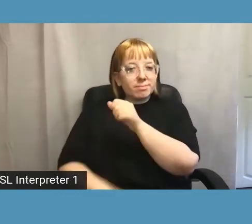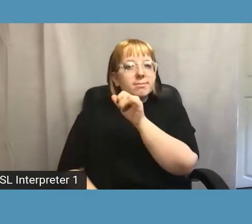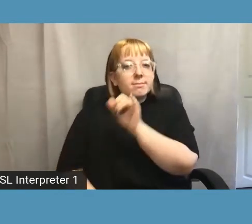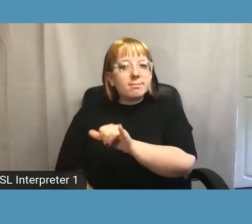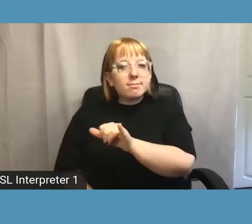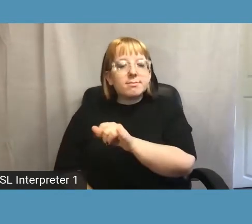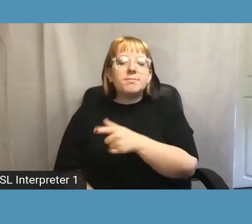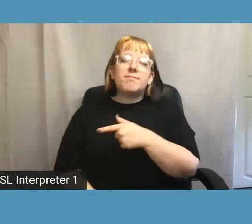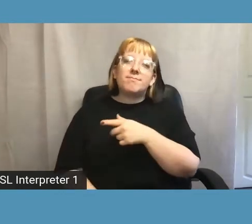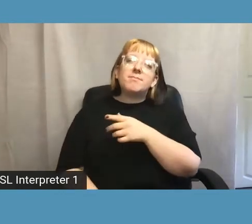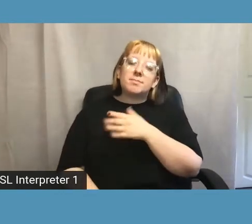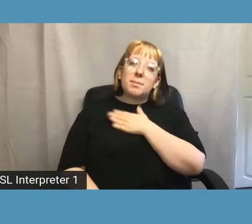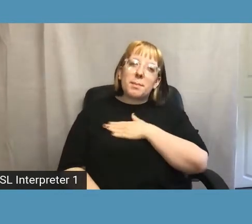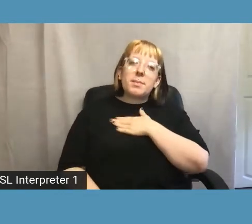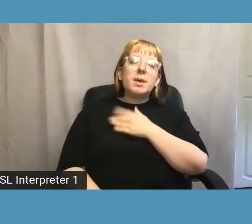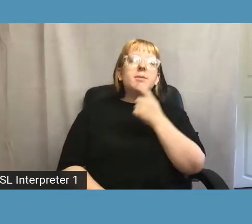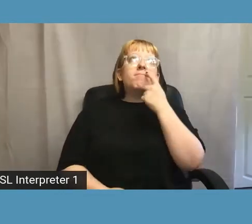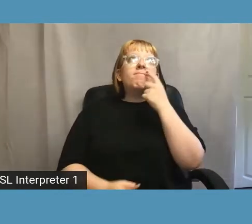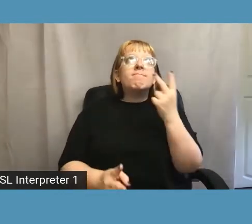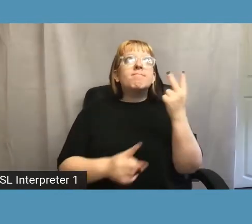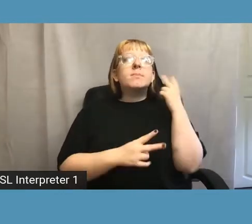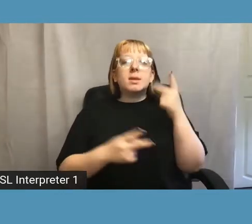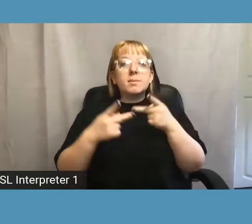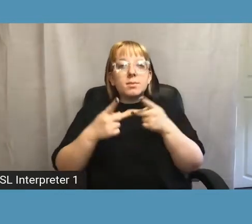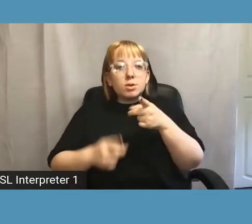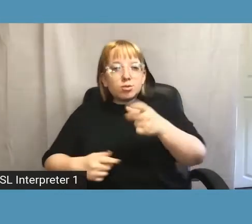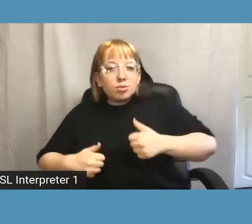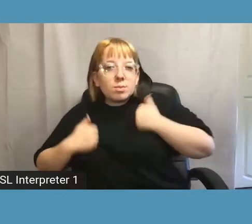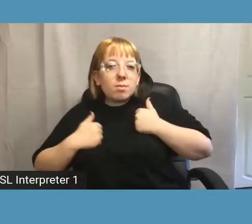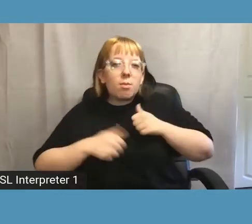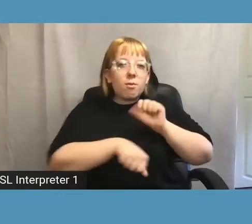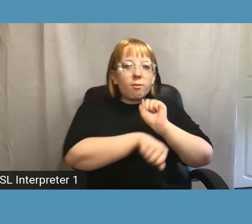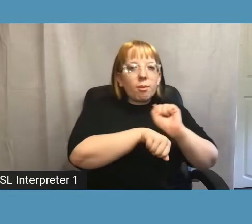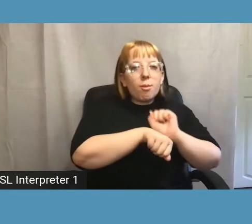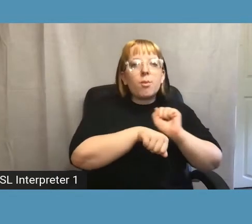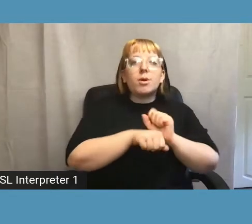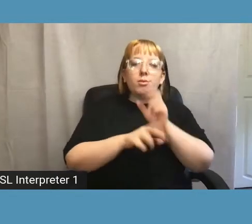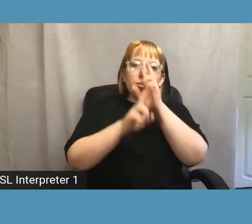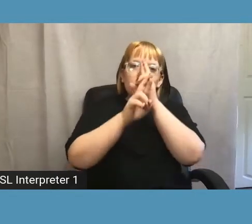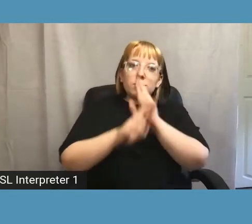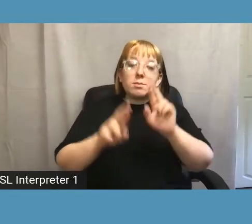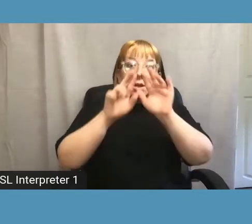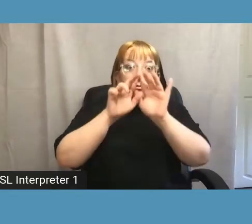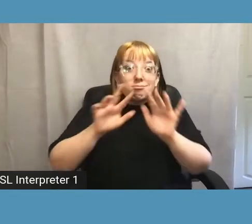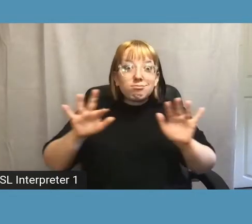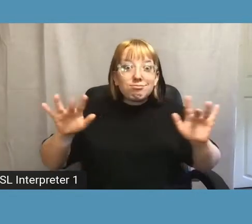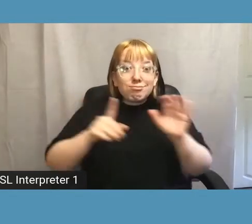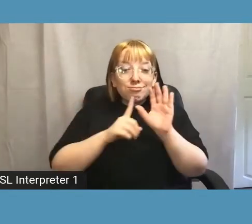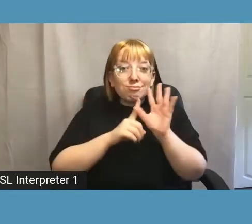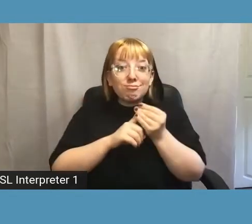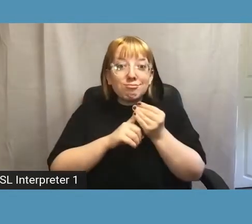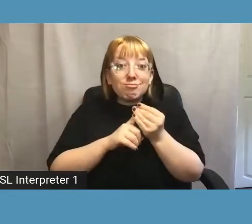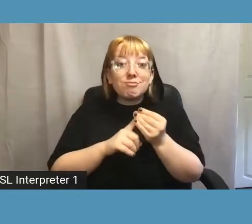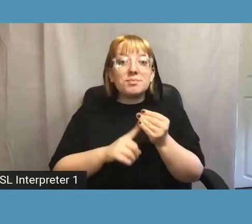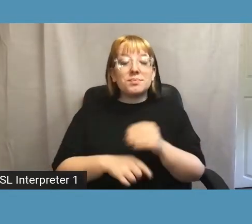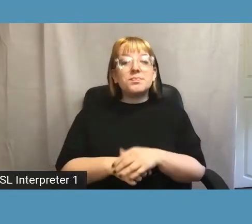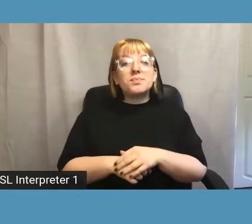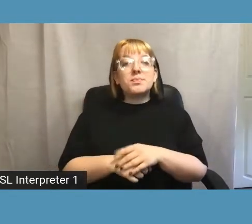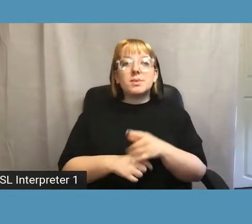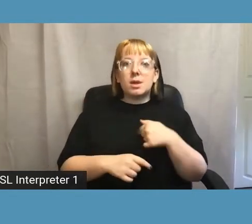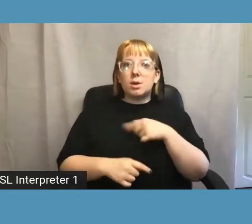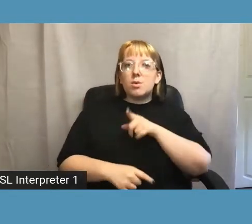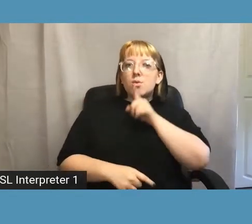you to reflect on the place where you reside and work, and to respect the diversity of cultures and experiences that form the richness of our